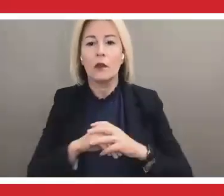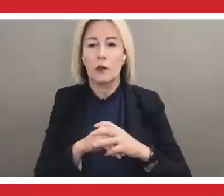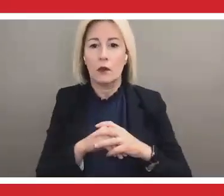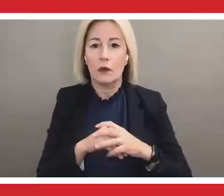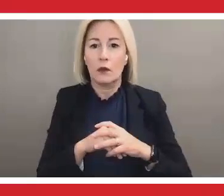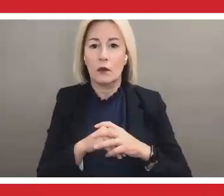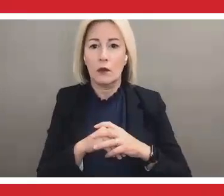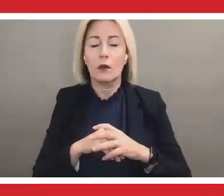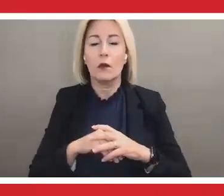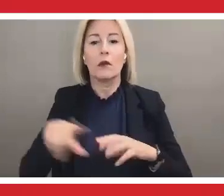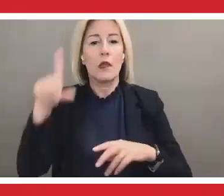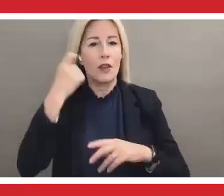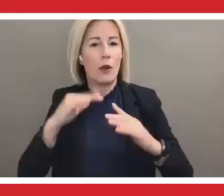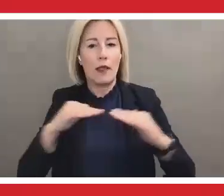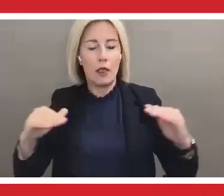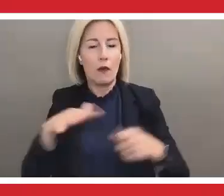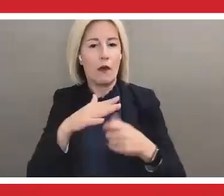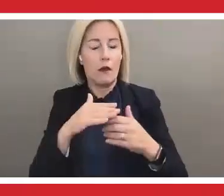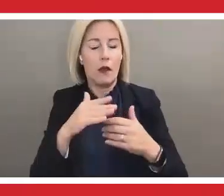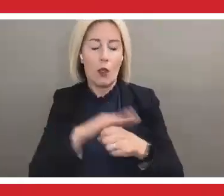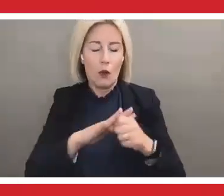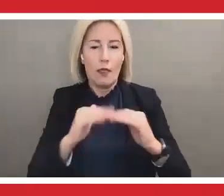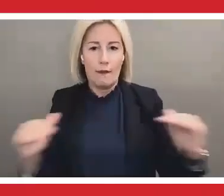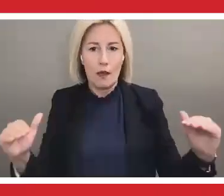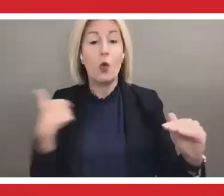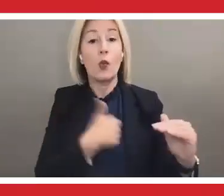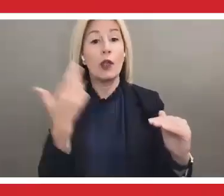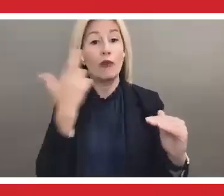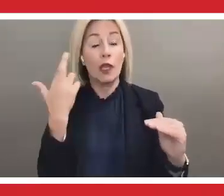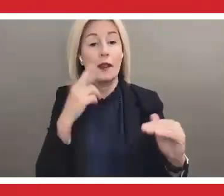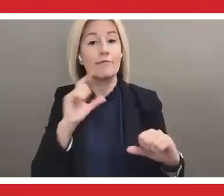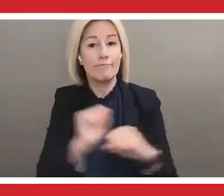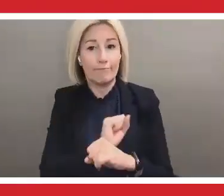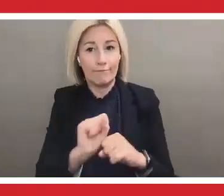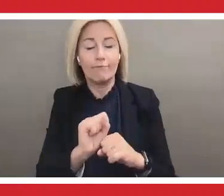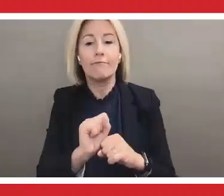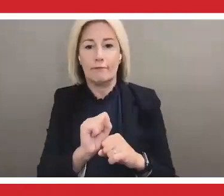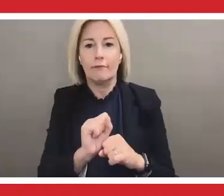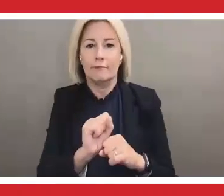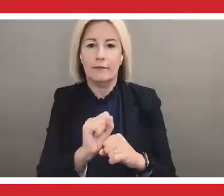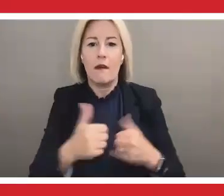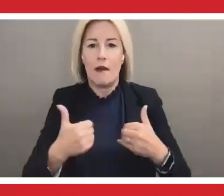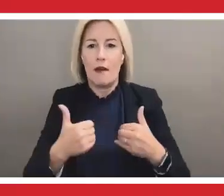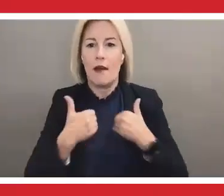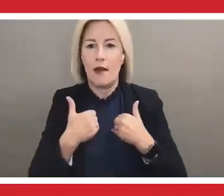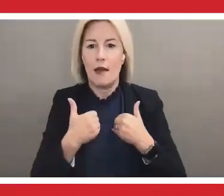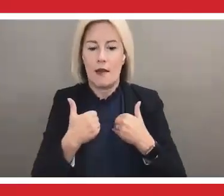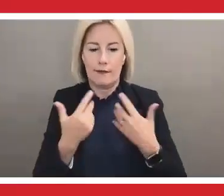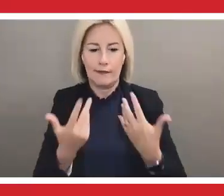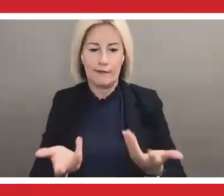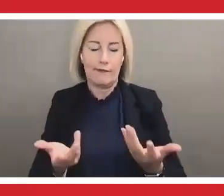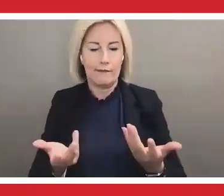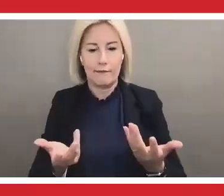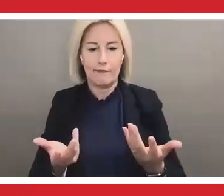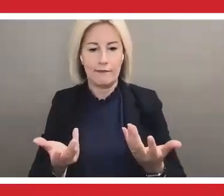local level, and we realized that indeed there is this space of development